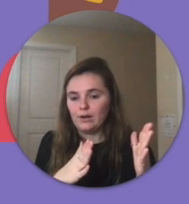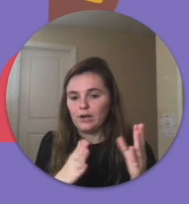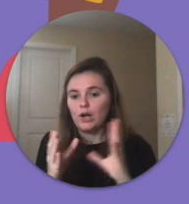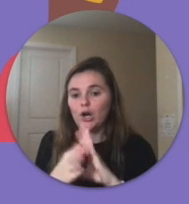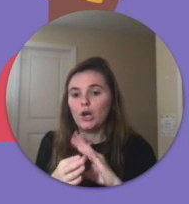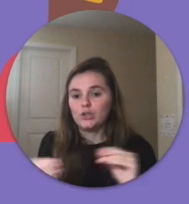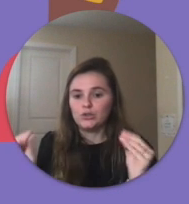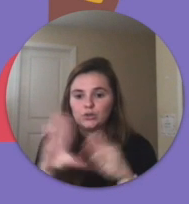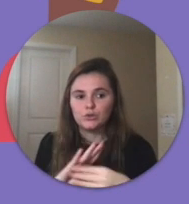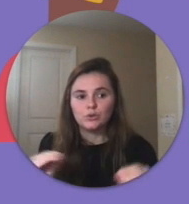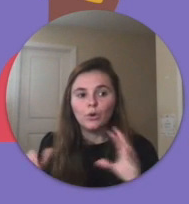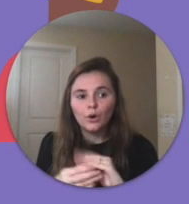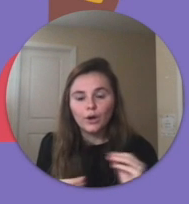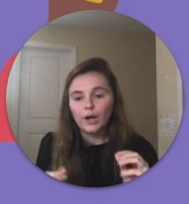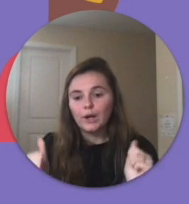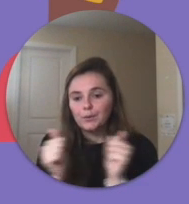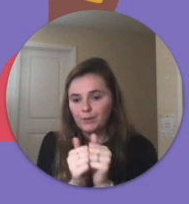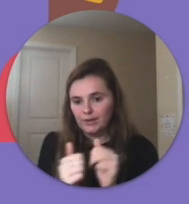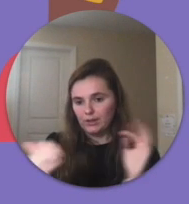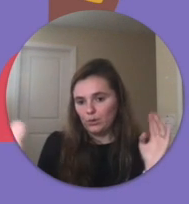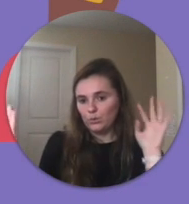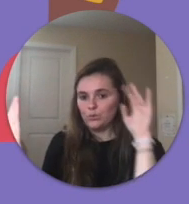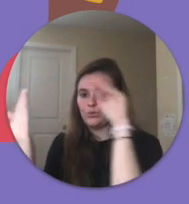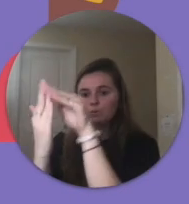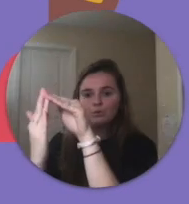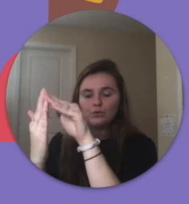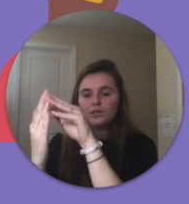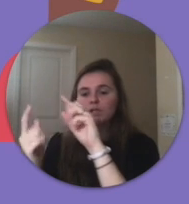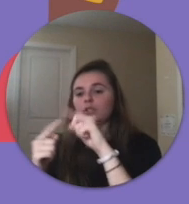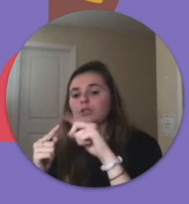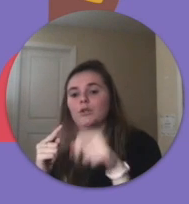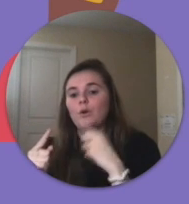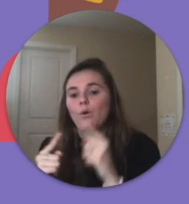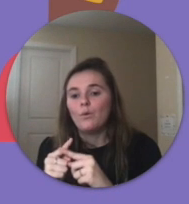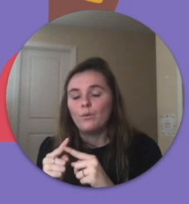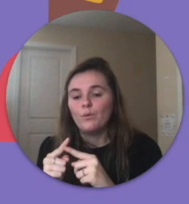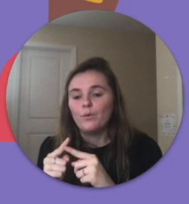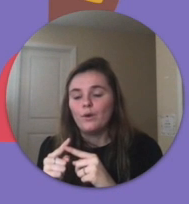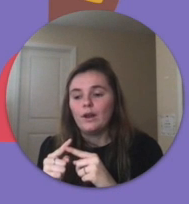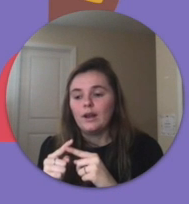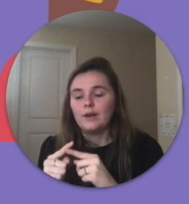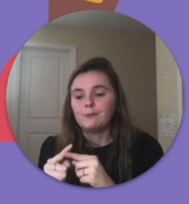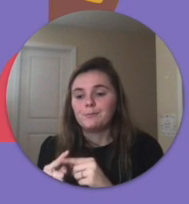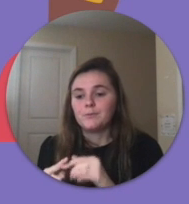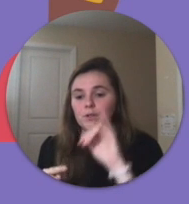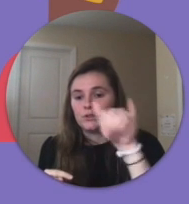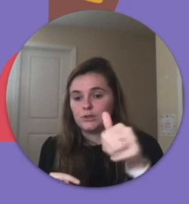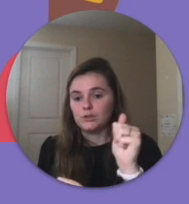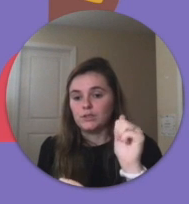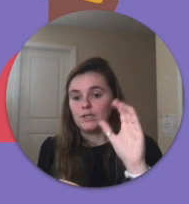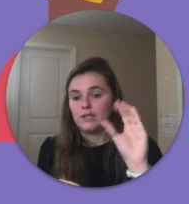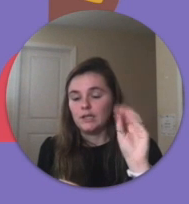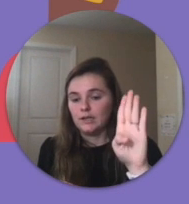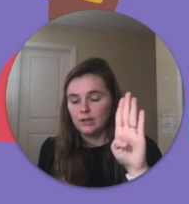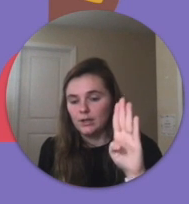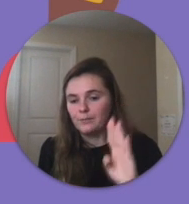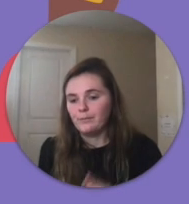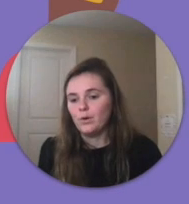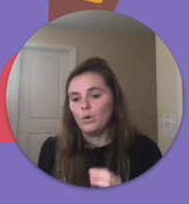and then I prepared a story that had a climax. So when